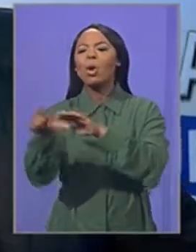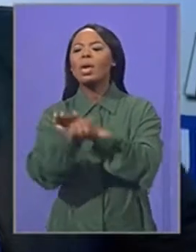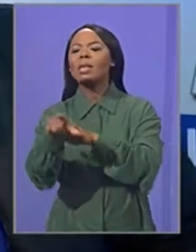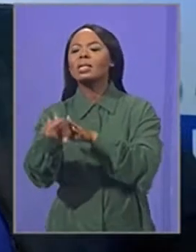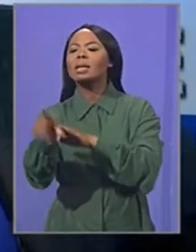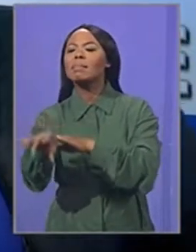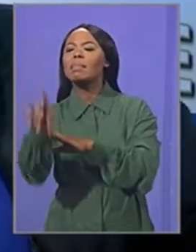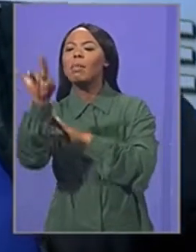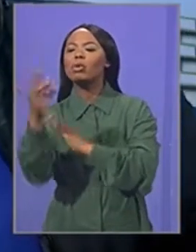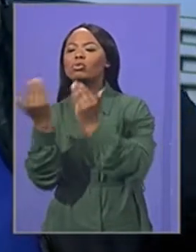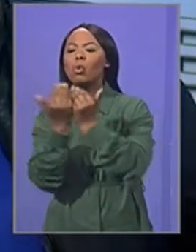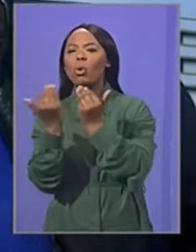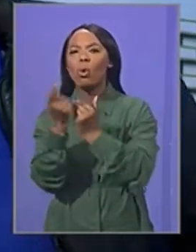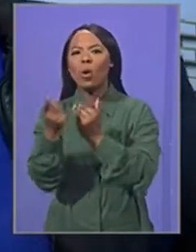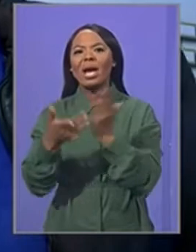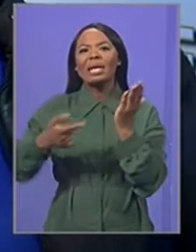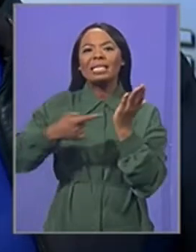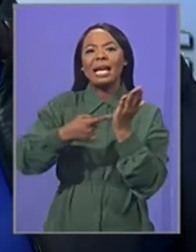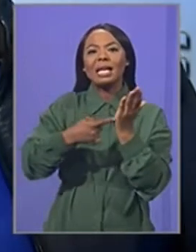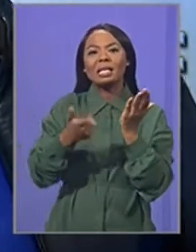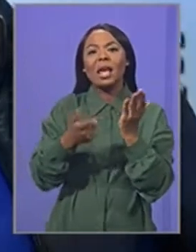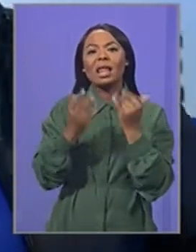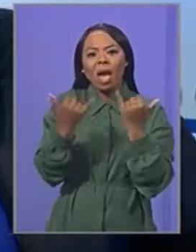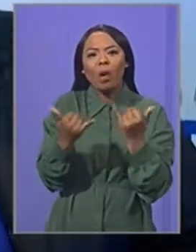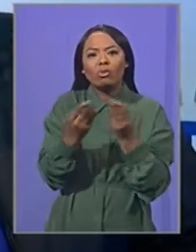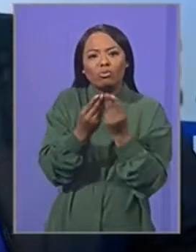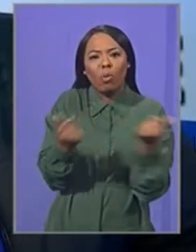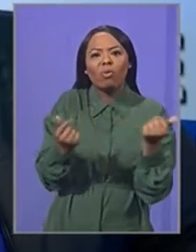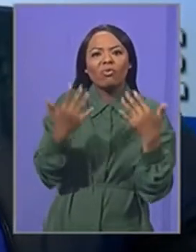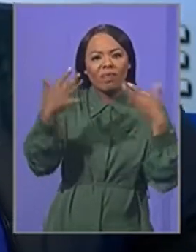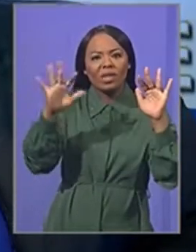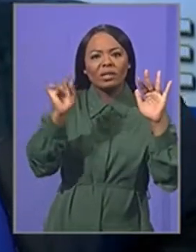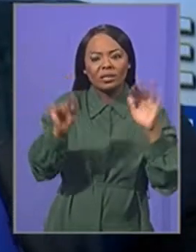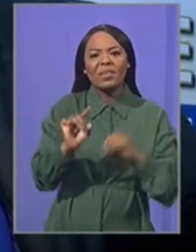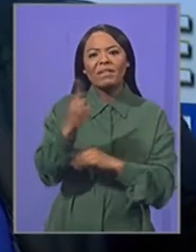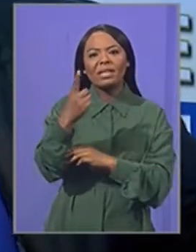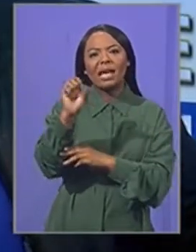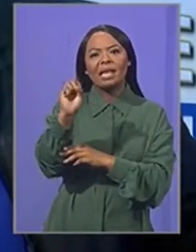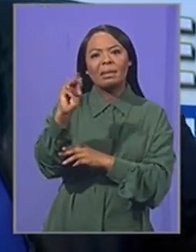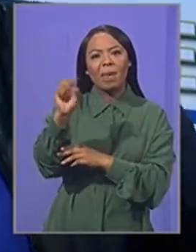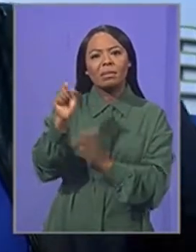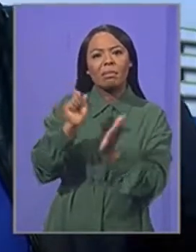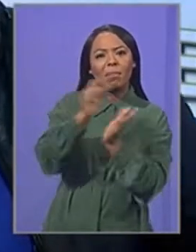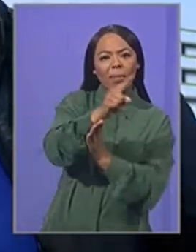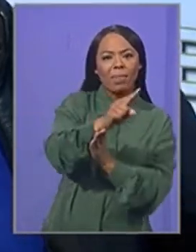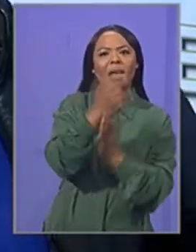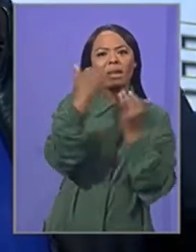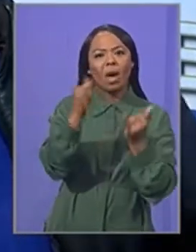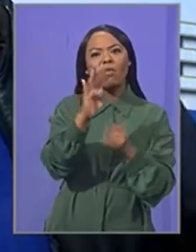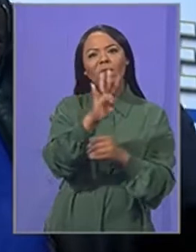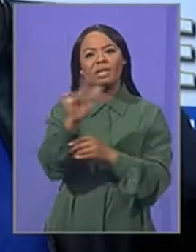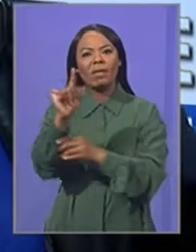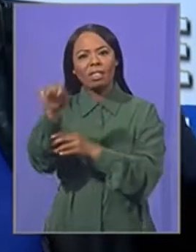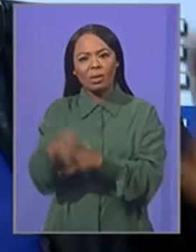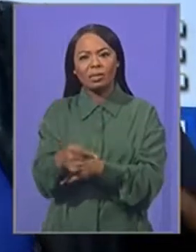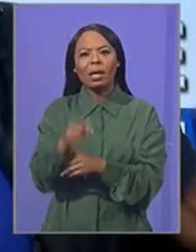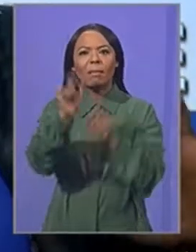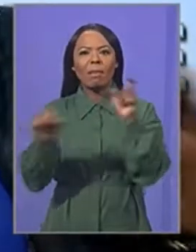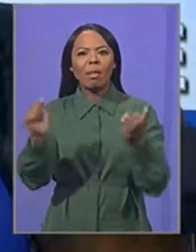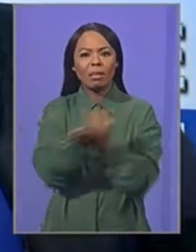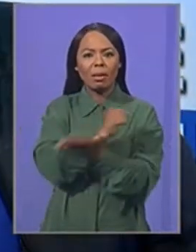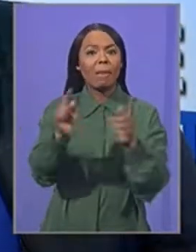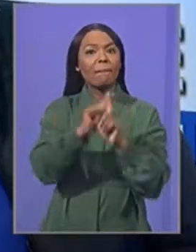school. Our technicians have just resolved it. The first SMS have gone through. I'm told they've already registered 47,000 people, but we need to be